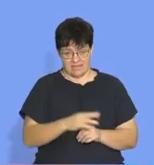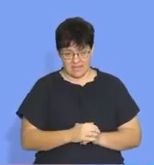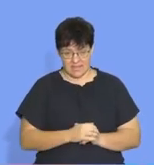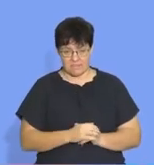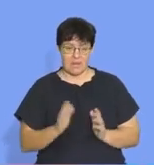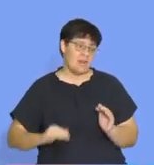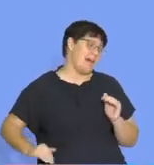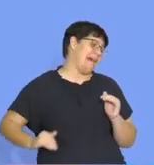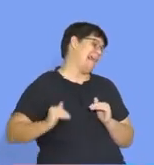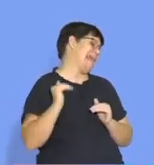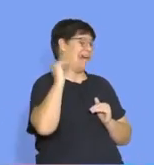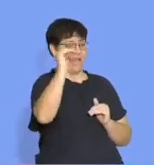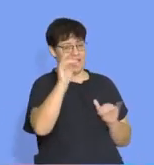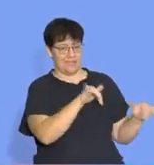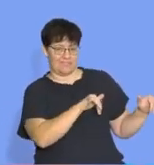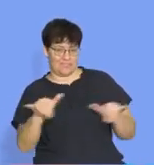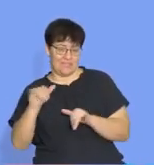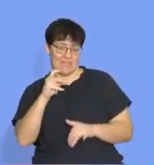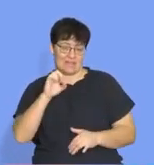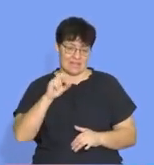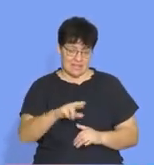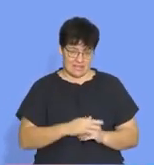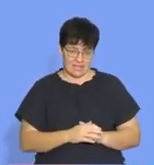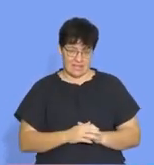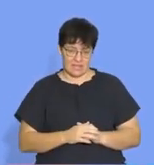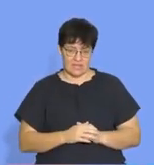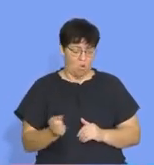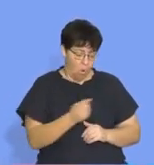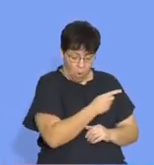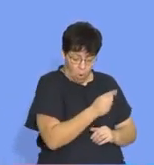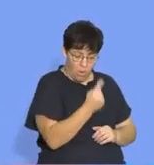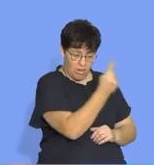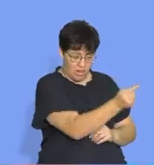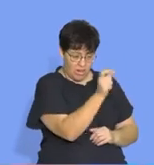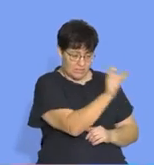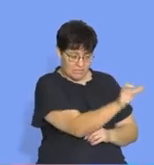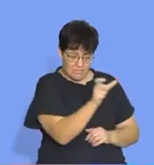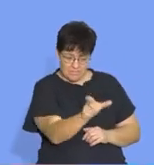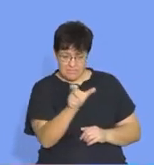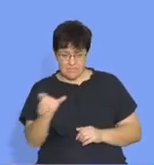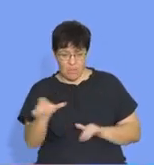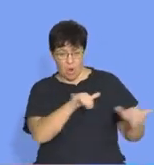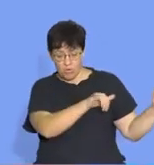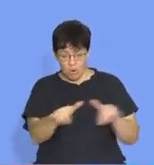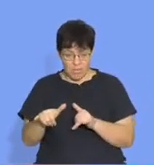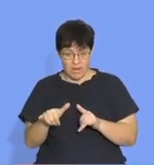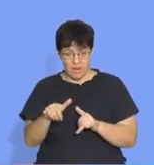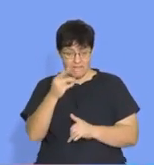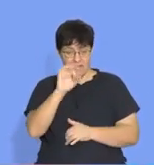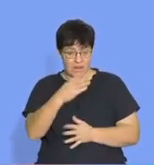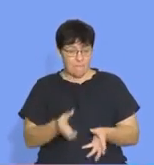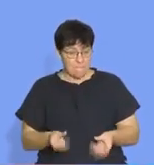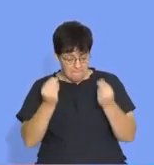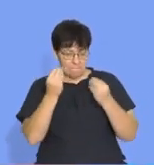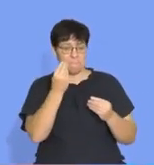highest common factor. Meaning, you will divide every term by that common factor that you got. And the right-hand